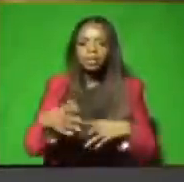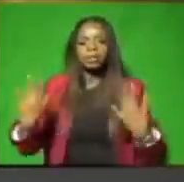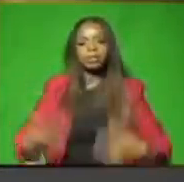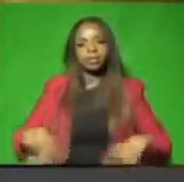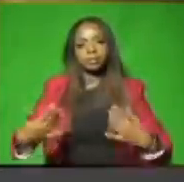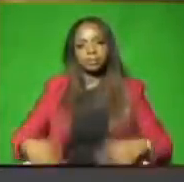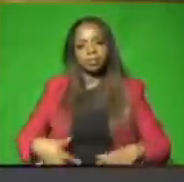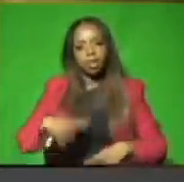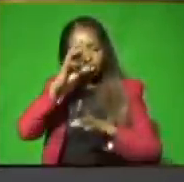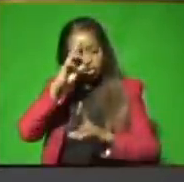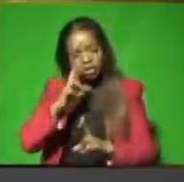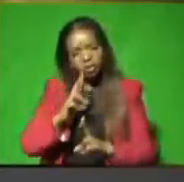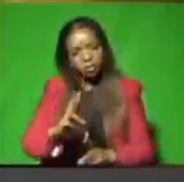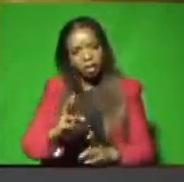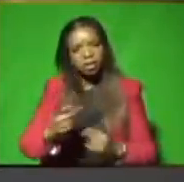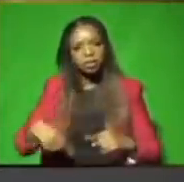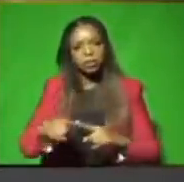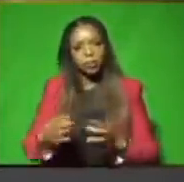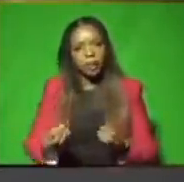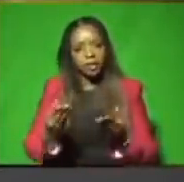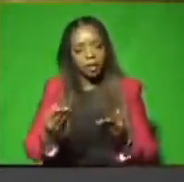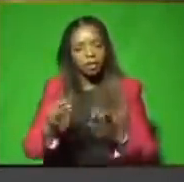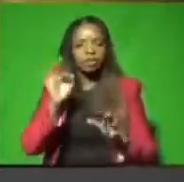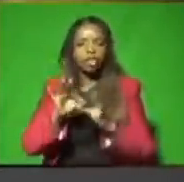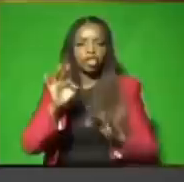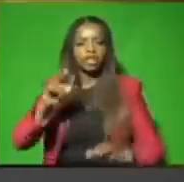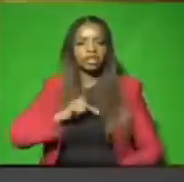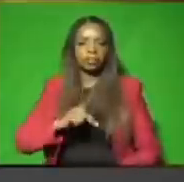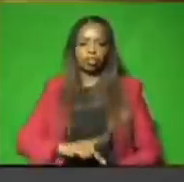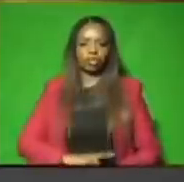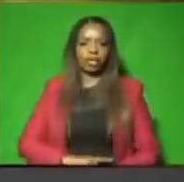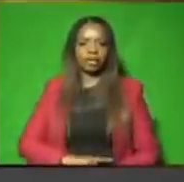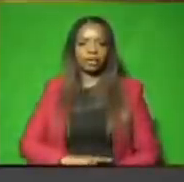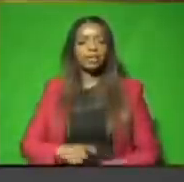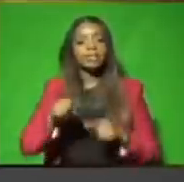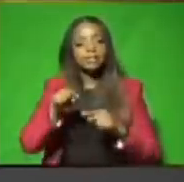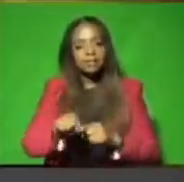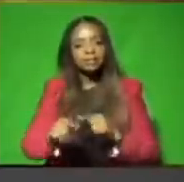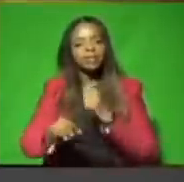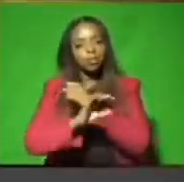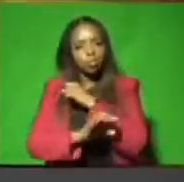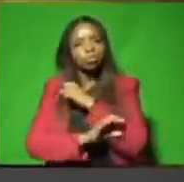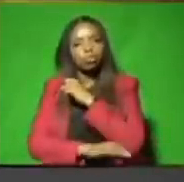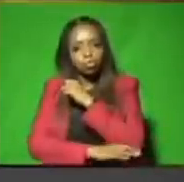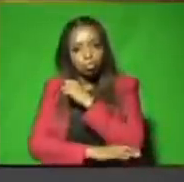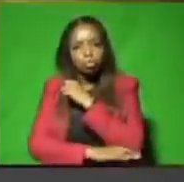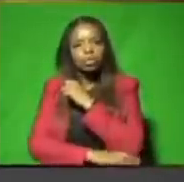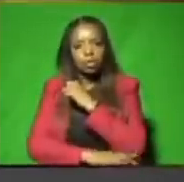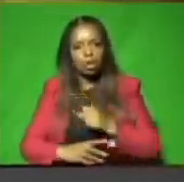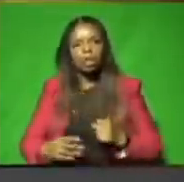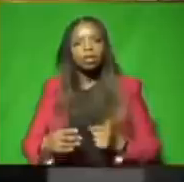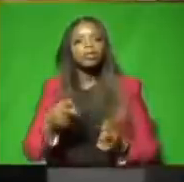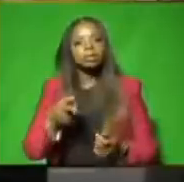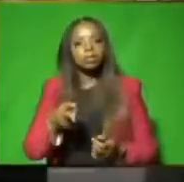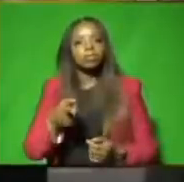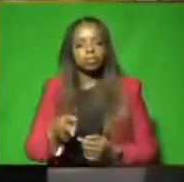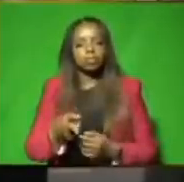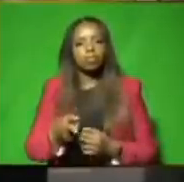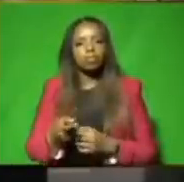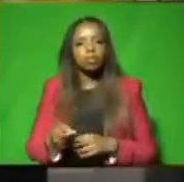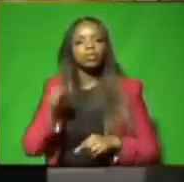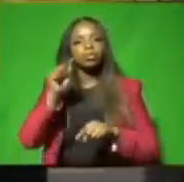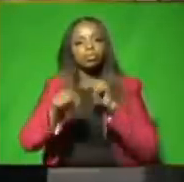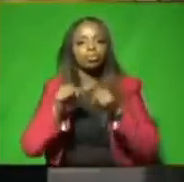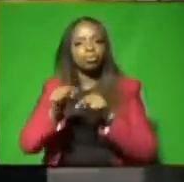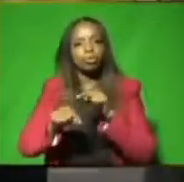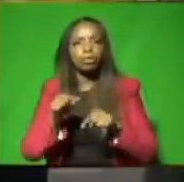we give to a sitting president. It is a constitutional requirement that Honorable you must Malema. be held accountable, Malema, scrutinized